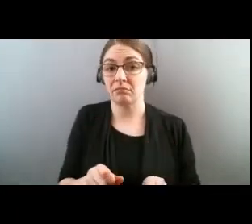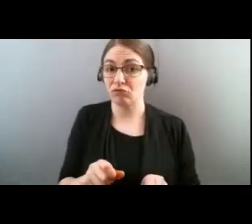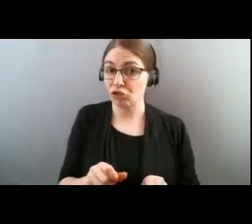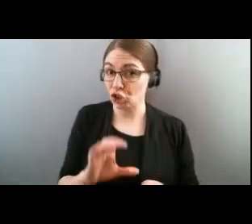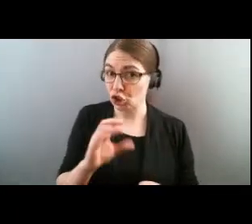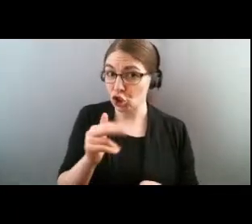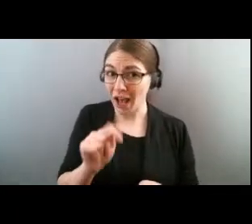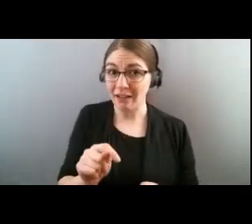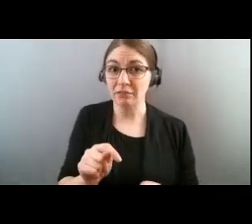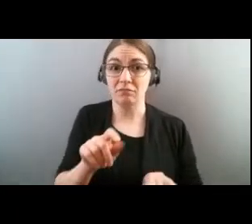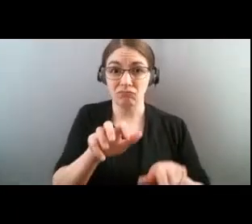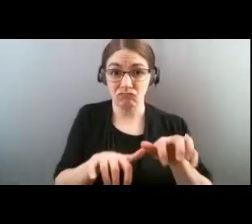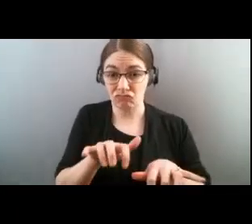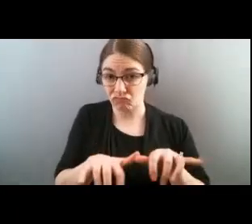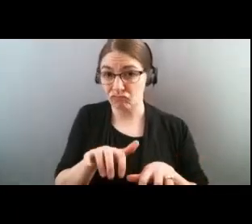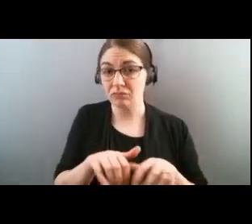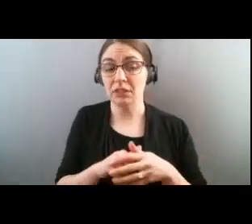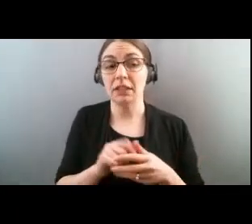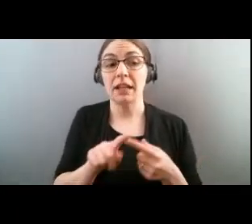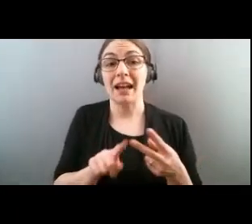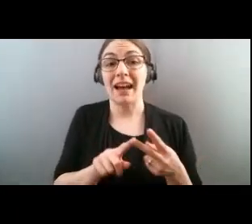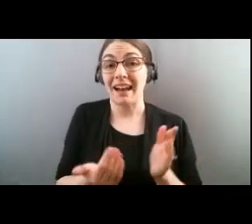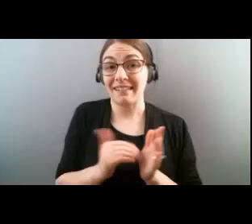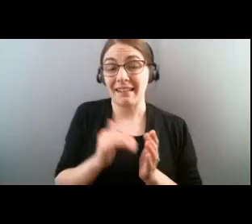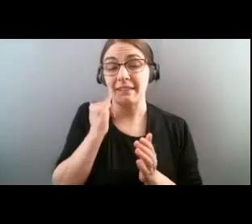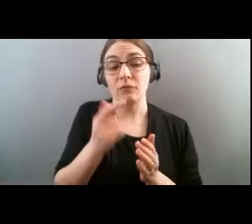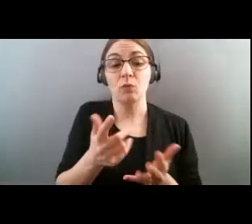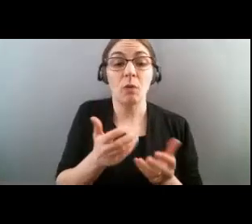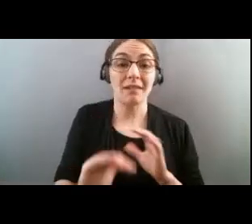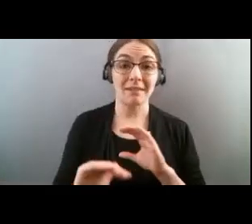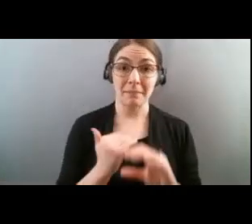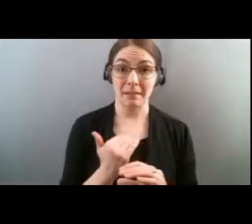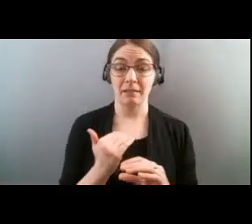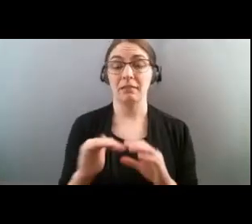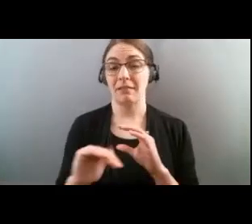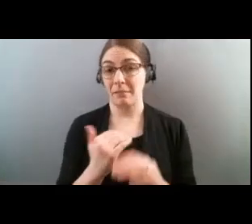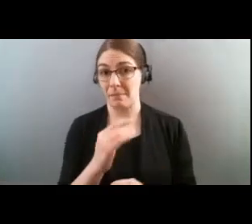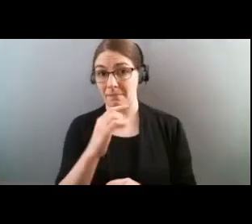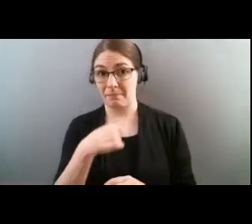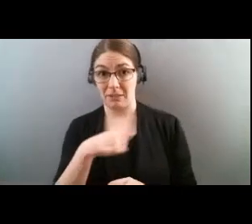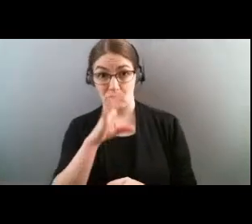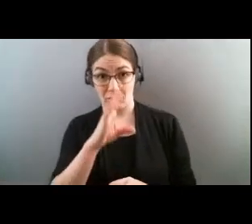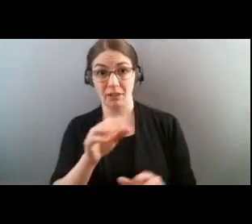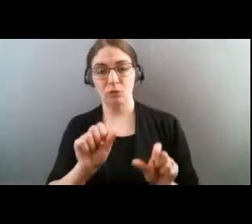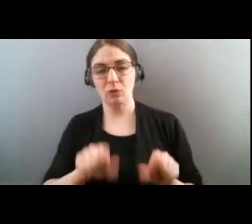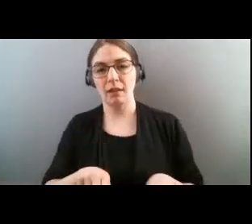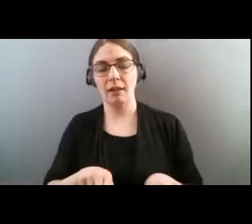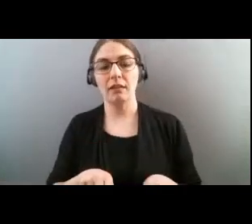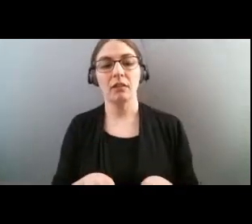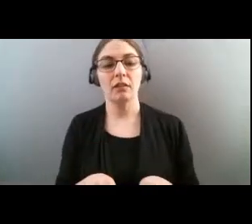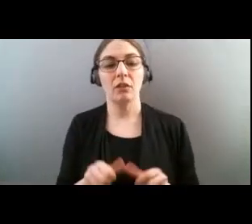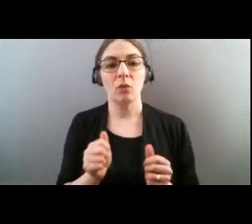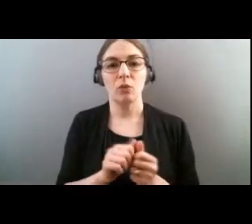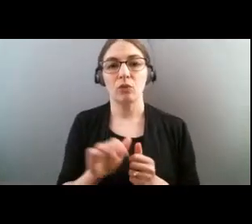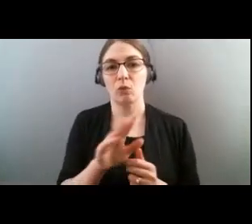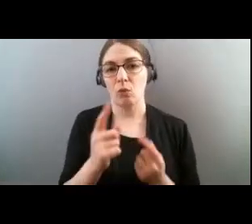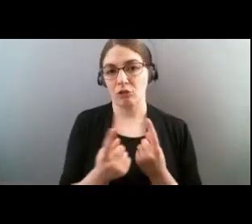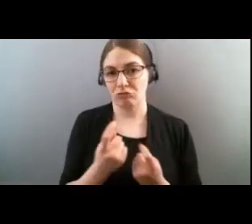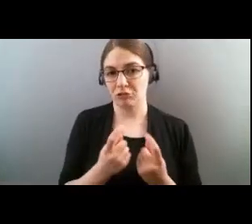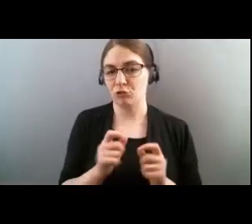chat. Again, if you want to send us or email me directly, you can also do that with those questions. We will make sure